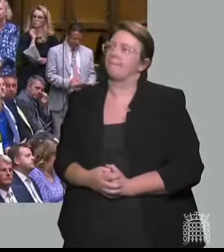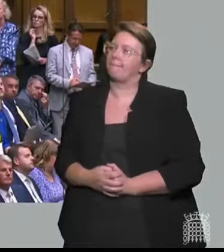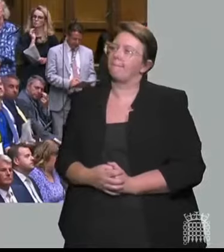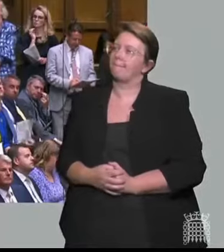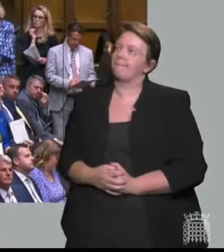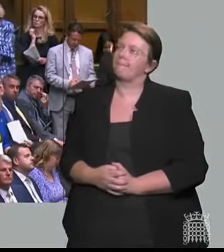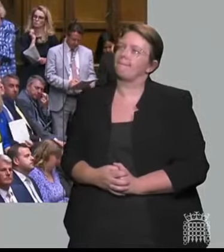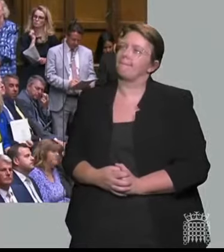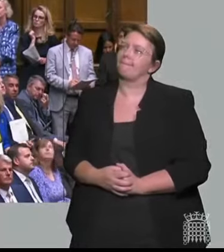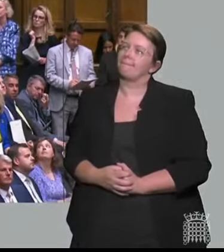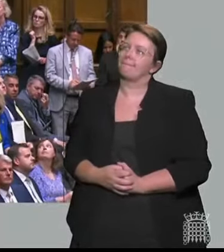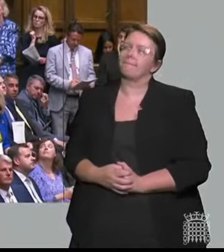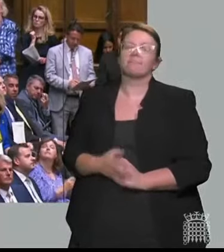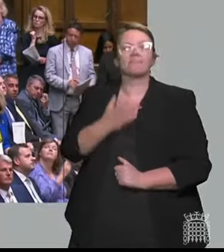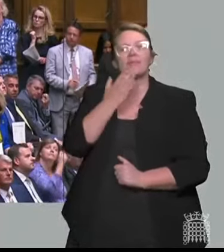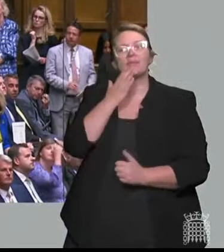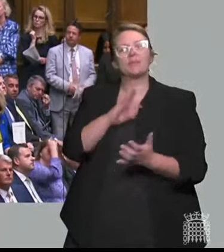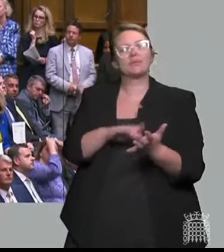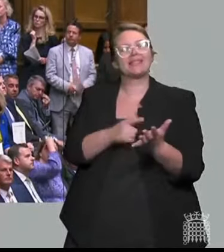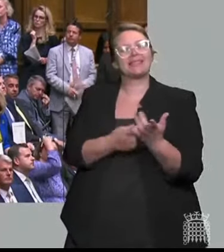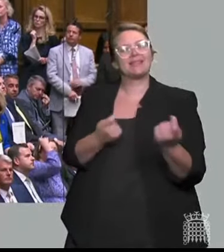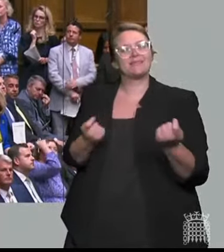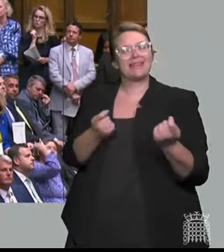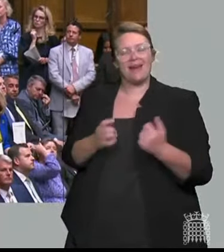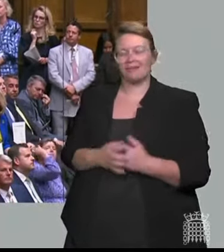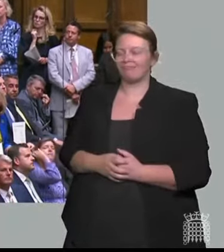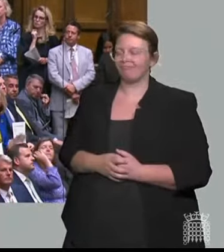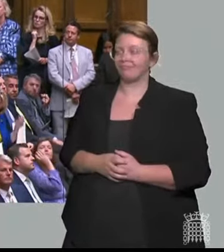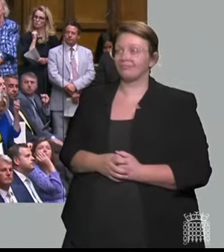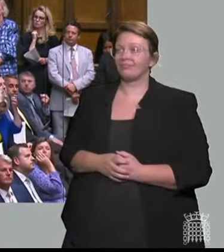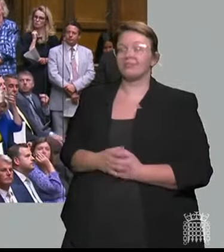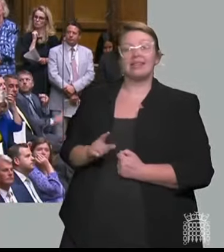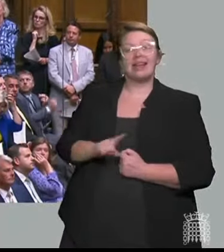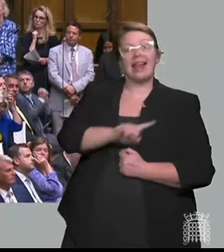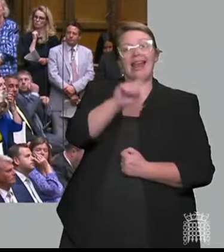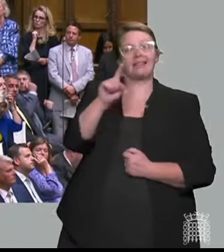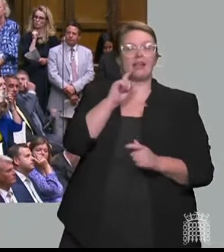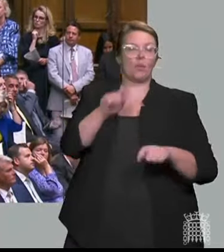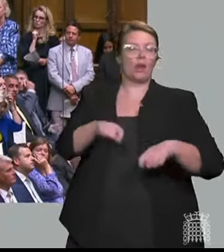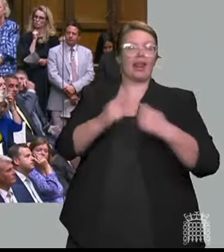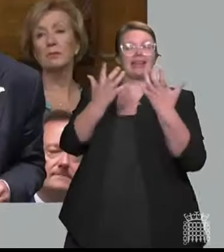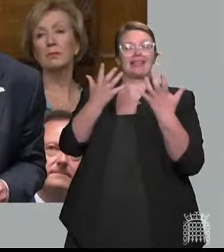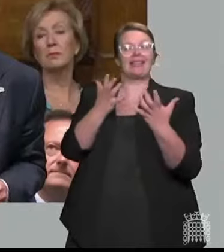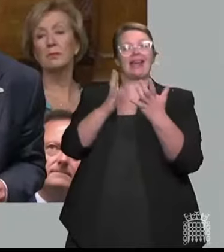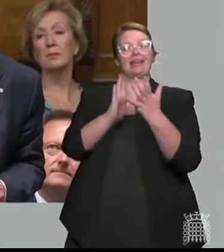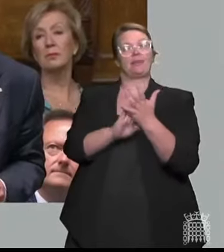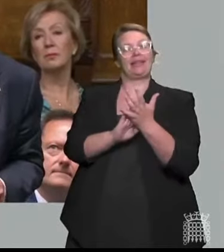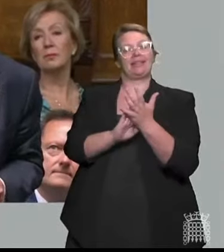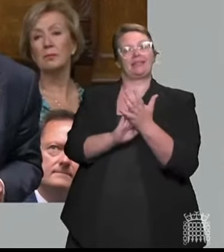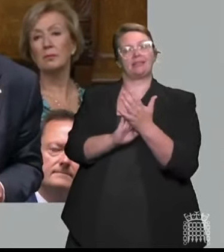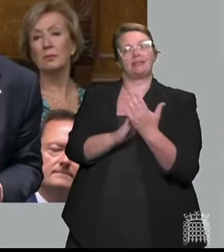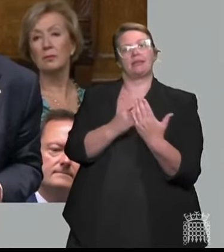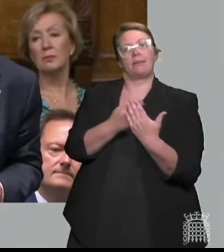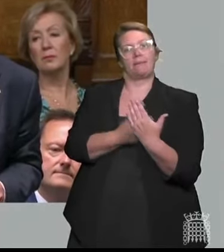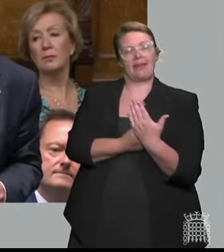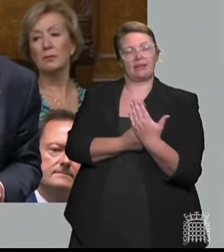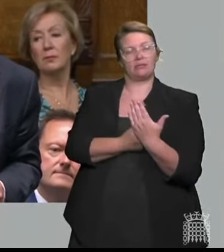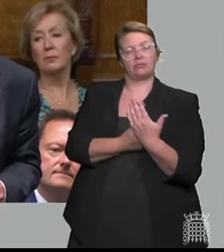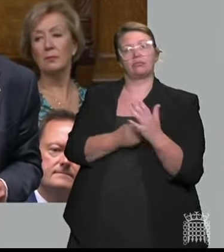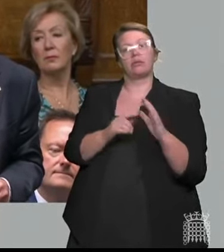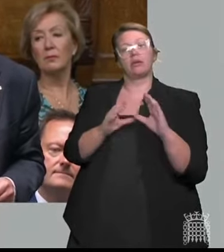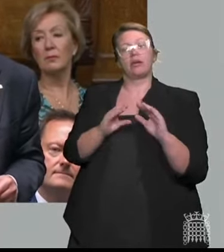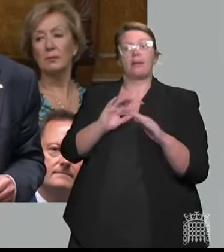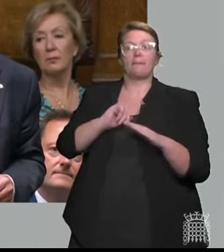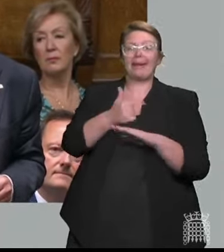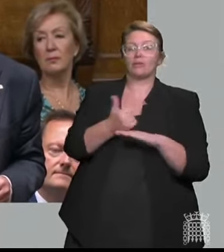Speaker. Later today, Mr. Speaker, I'm bringing forward a 10-minute rule bill to include the provision of automated external defibrillators in all